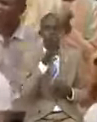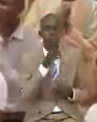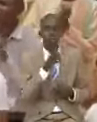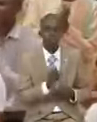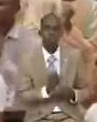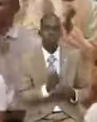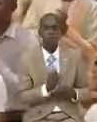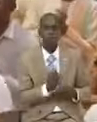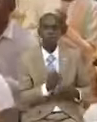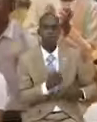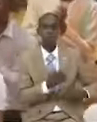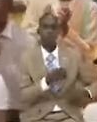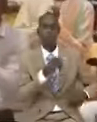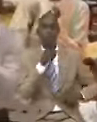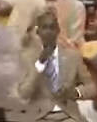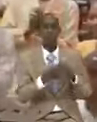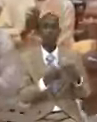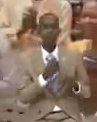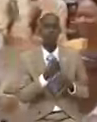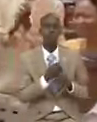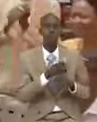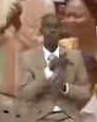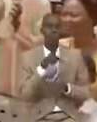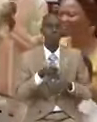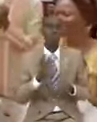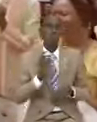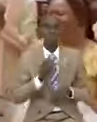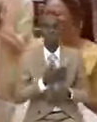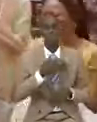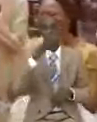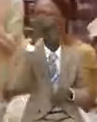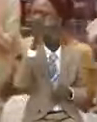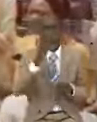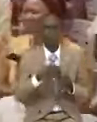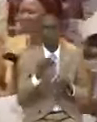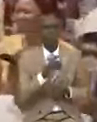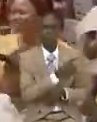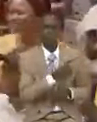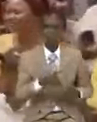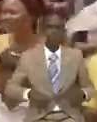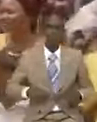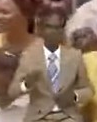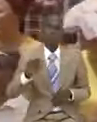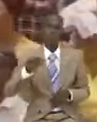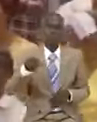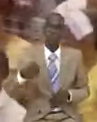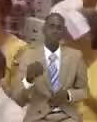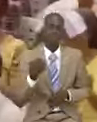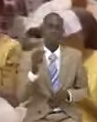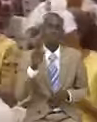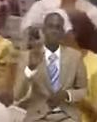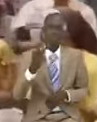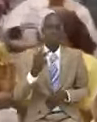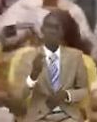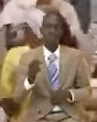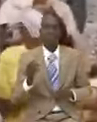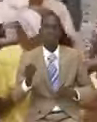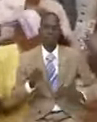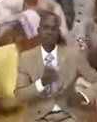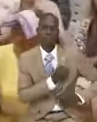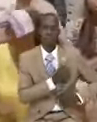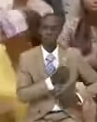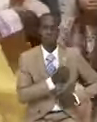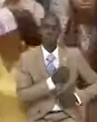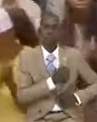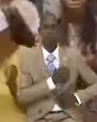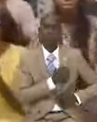ethics principal of our father in the law. And number three woman soldiers